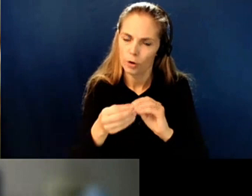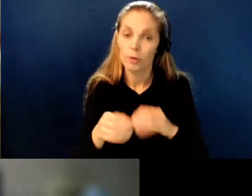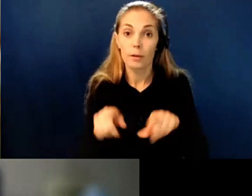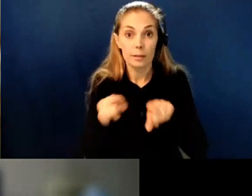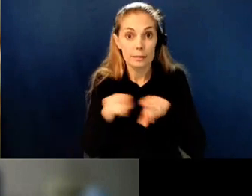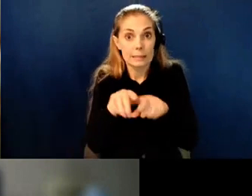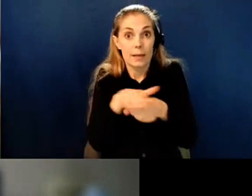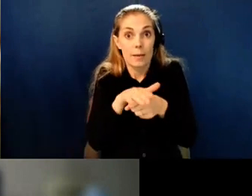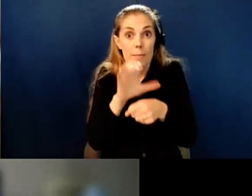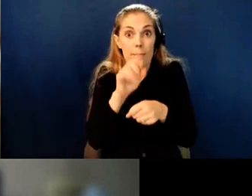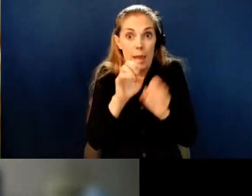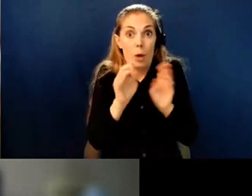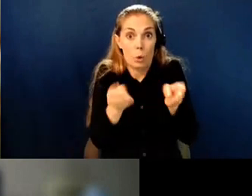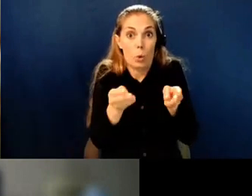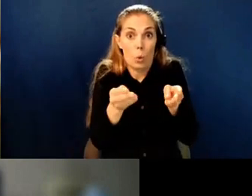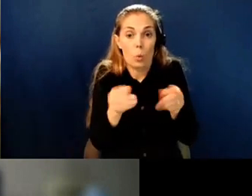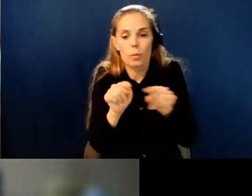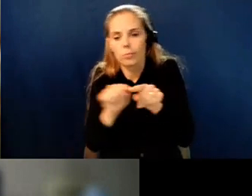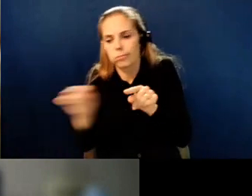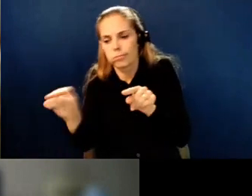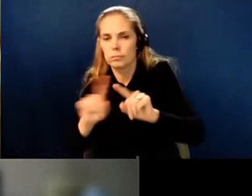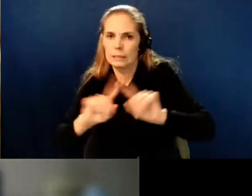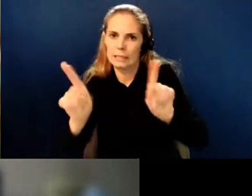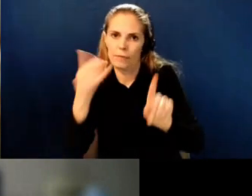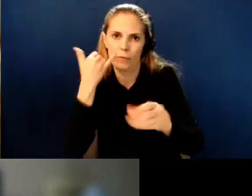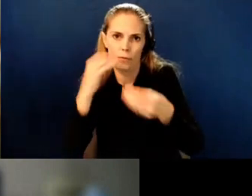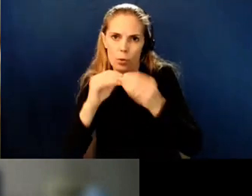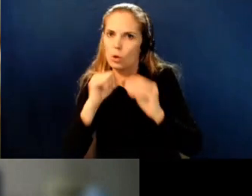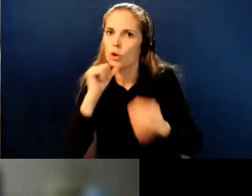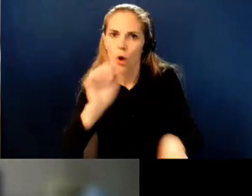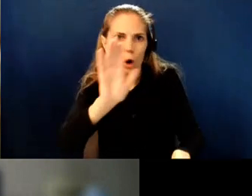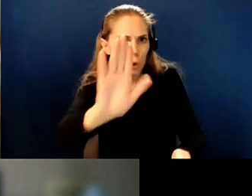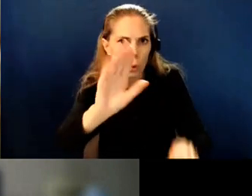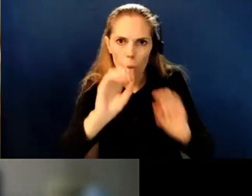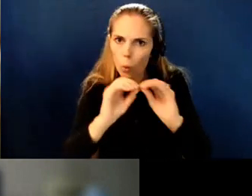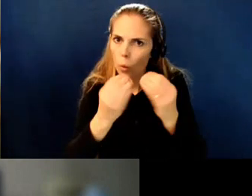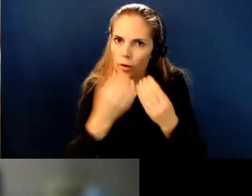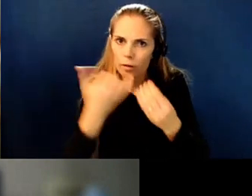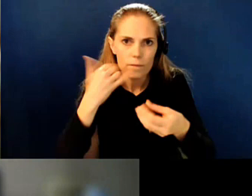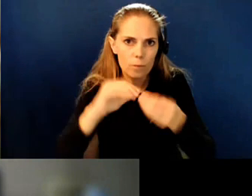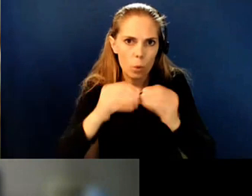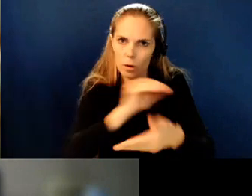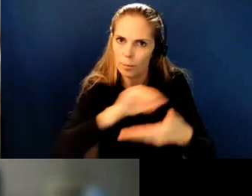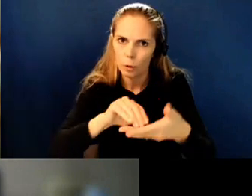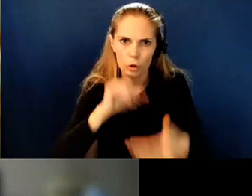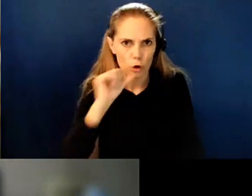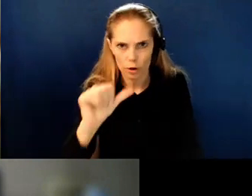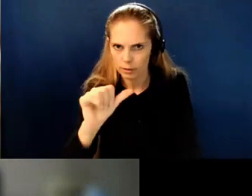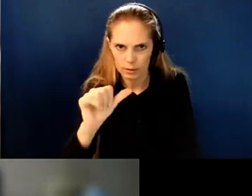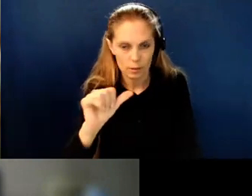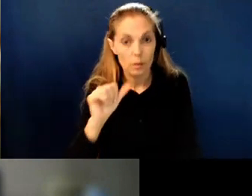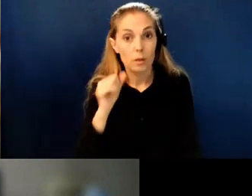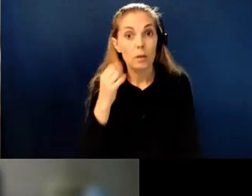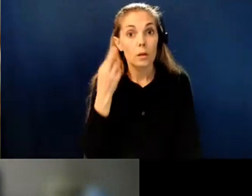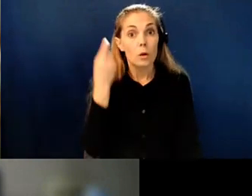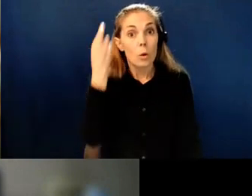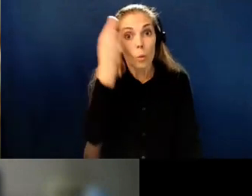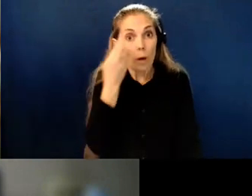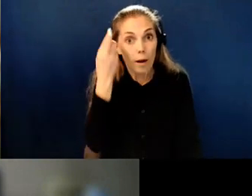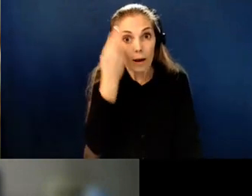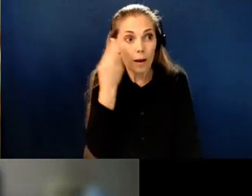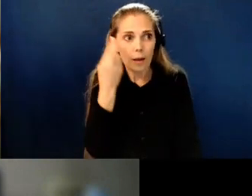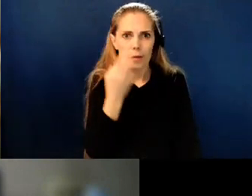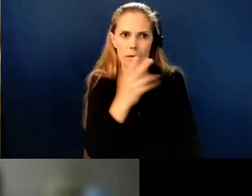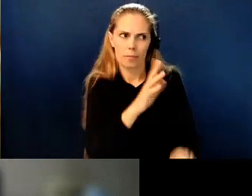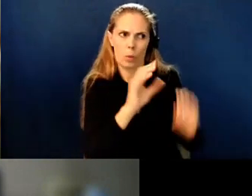number. And it's just because people aren't necessarily expecting to receive text messages from your landline, and